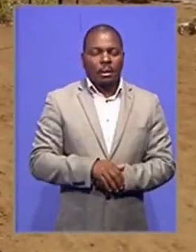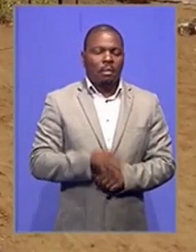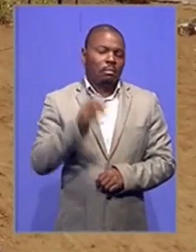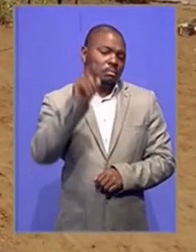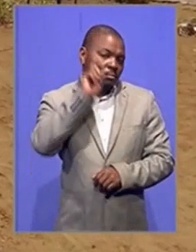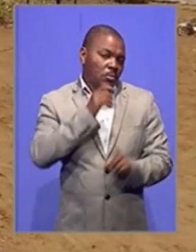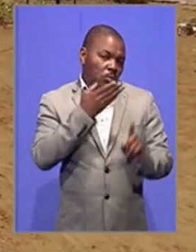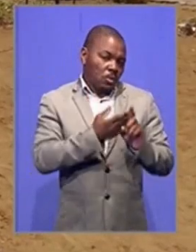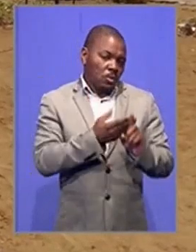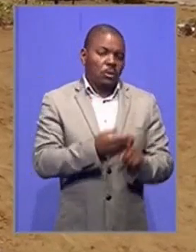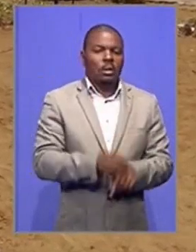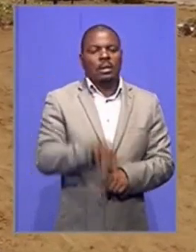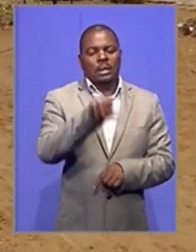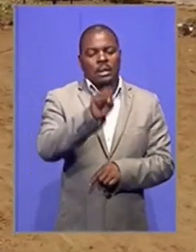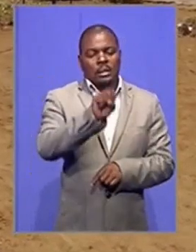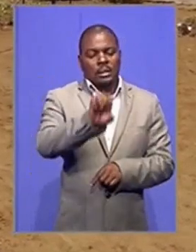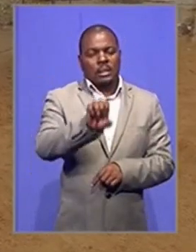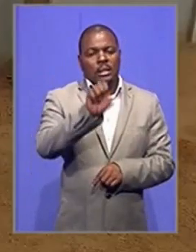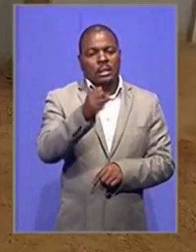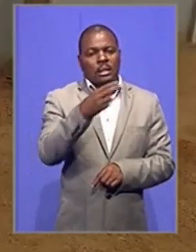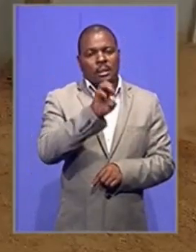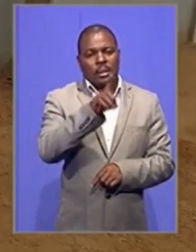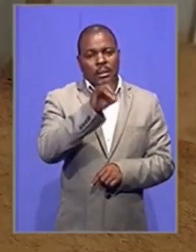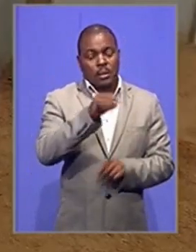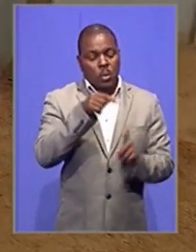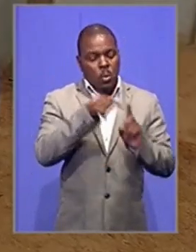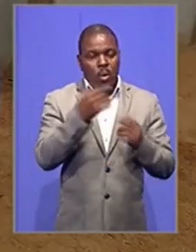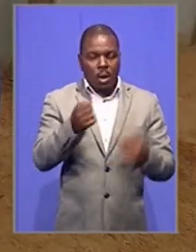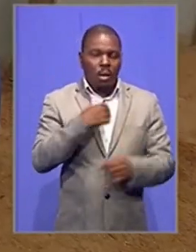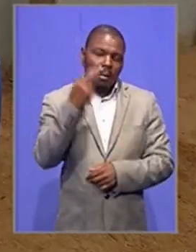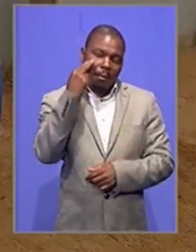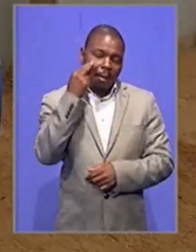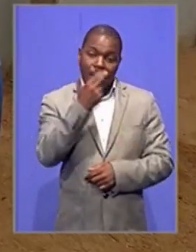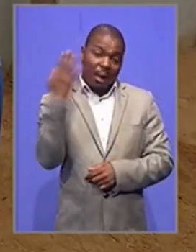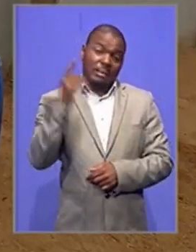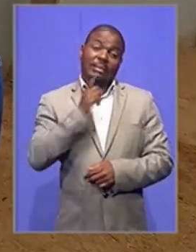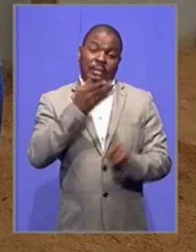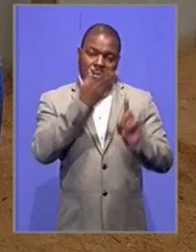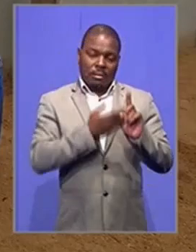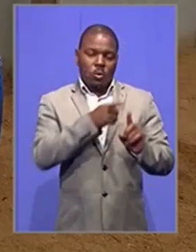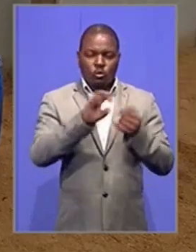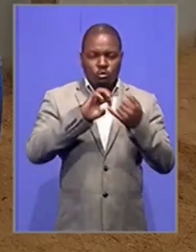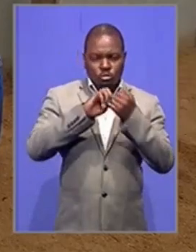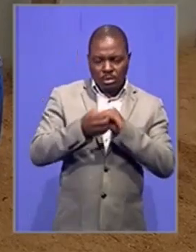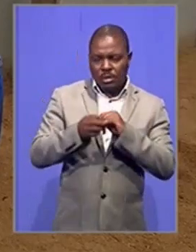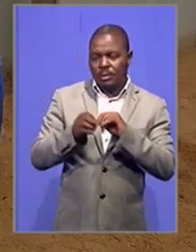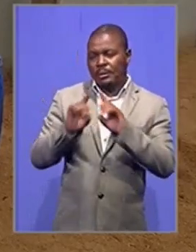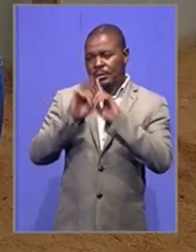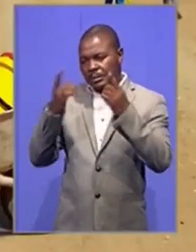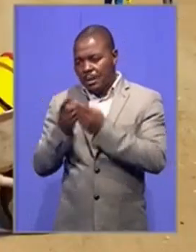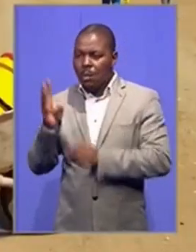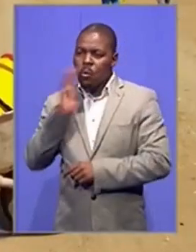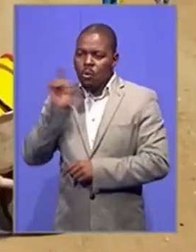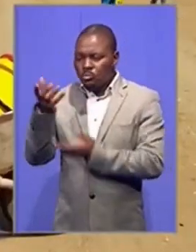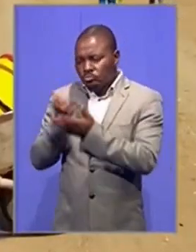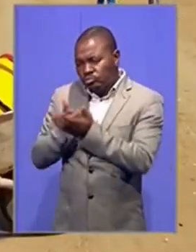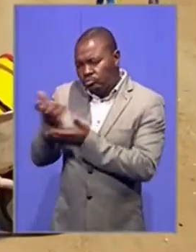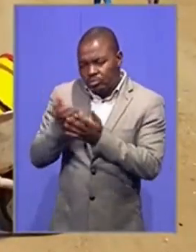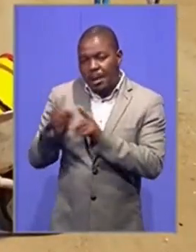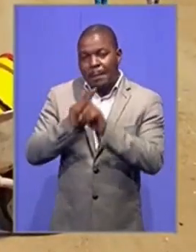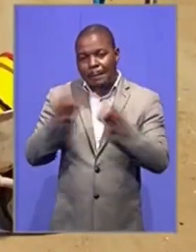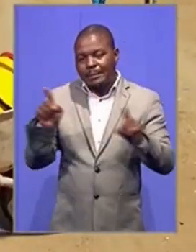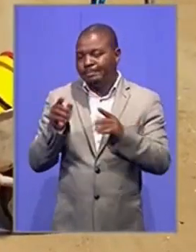le go morutiši wa peleng gomme gabe a phelago ka bofofu ka baka la bolwetši o re e lokile go boledišana le kgoro ya meetse ka masepaleng e fela